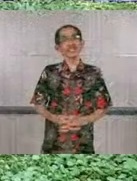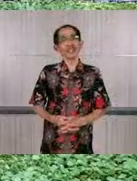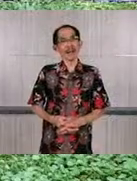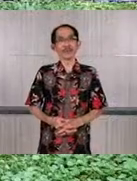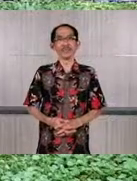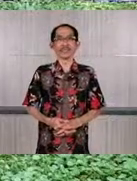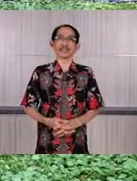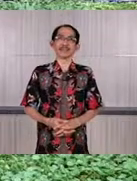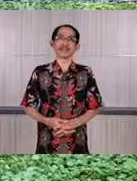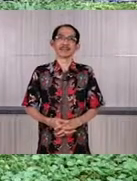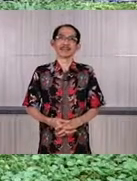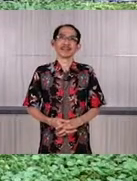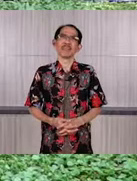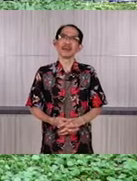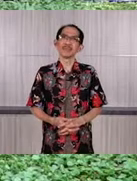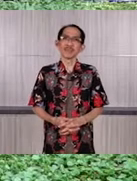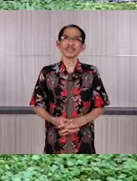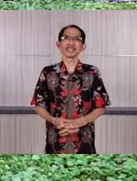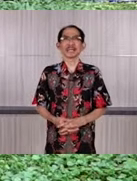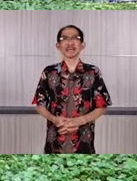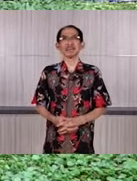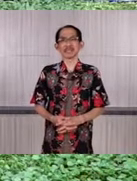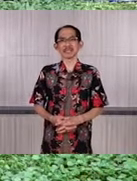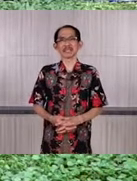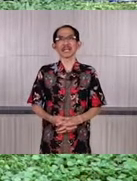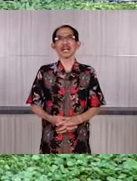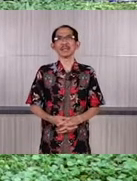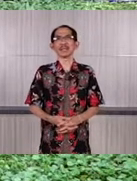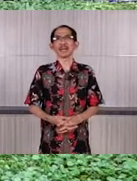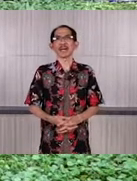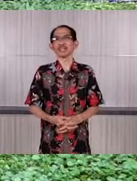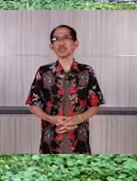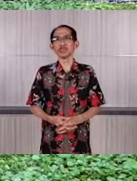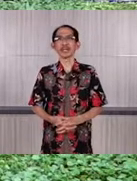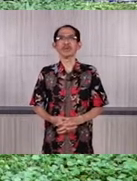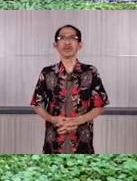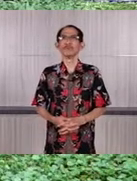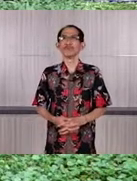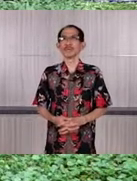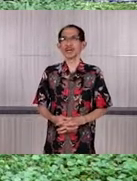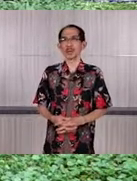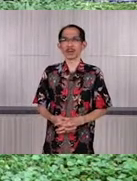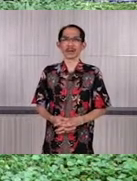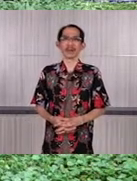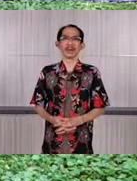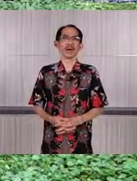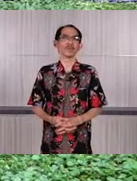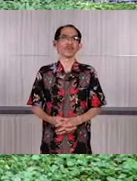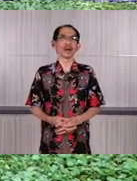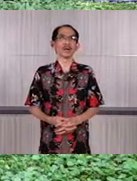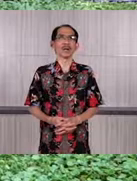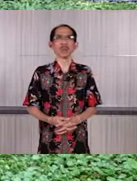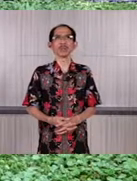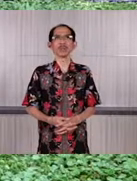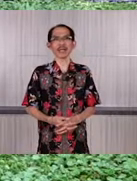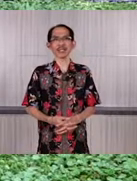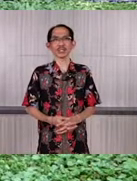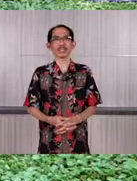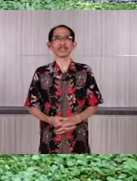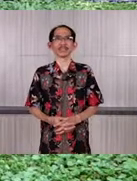What is mindfulness? Mindfulness can be described as being more fully aware of our